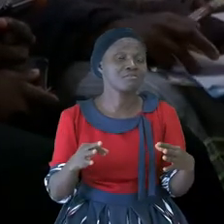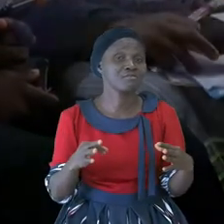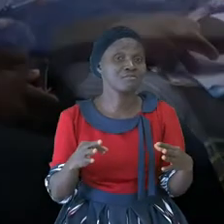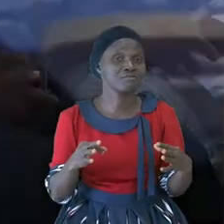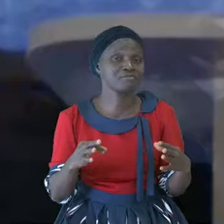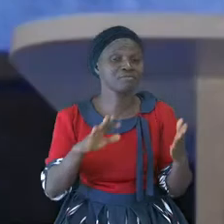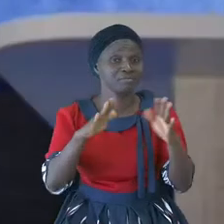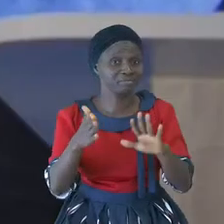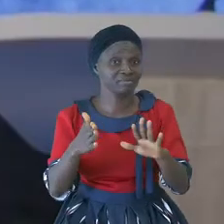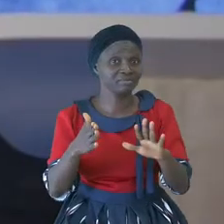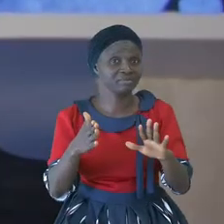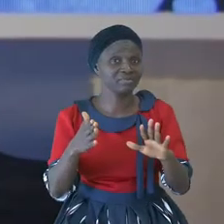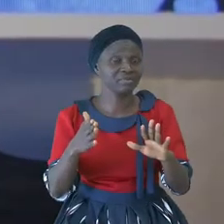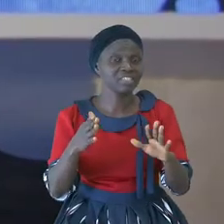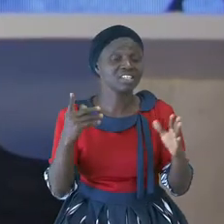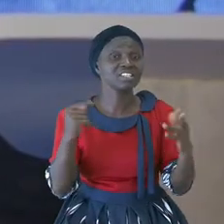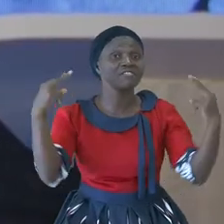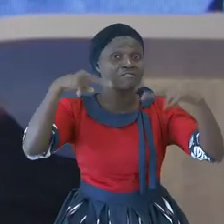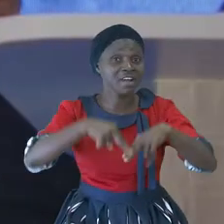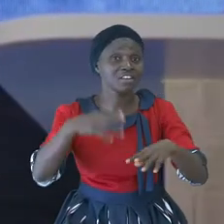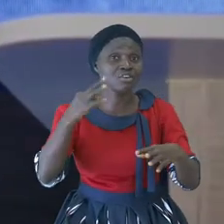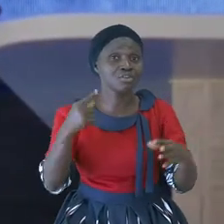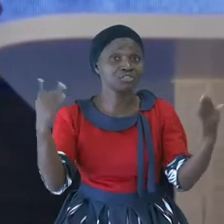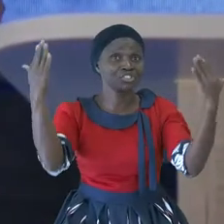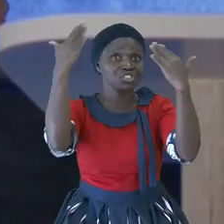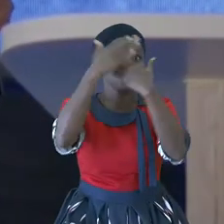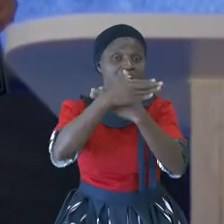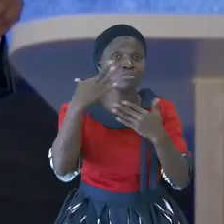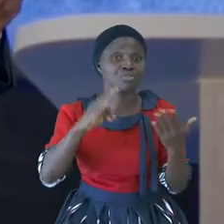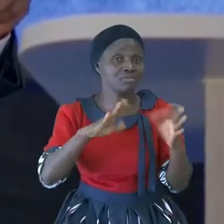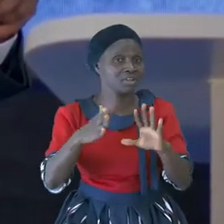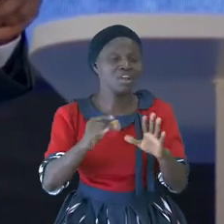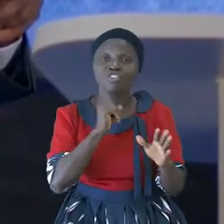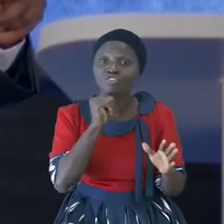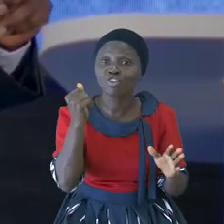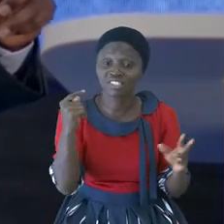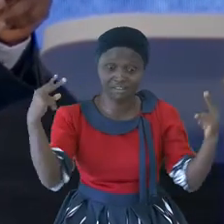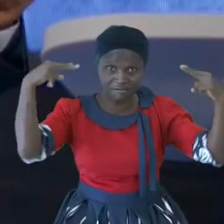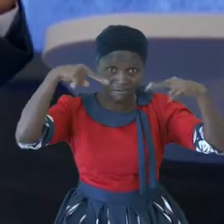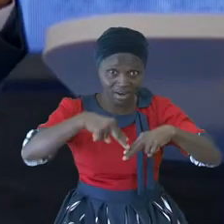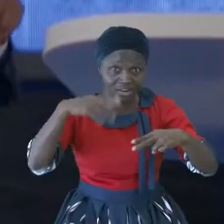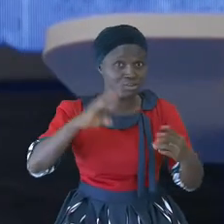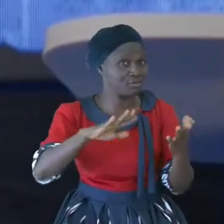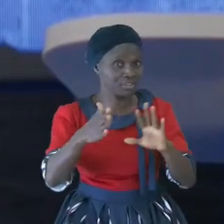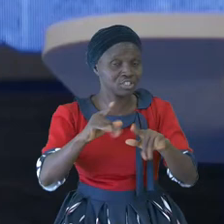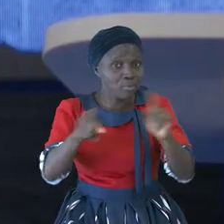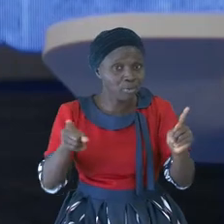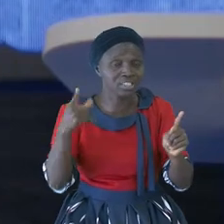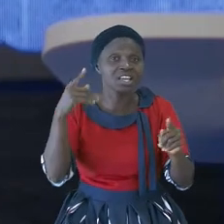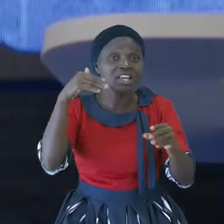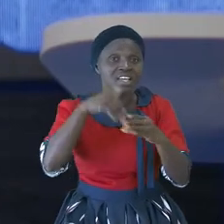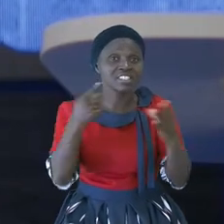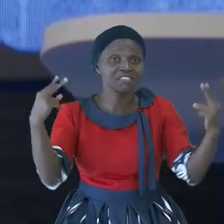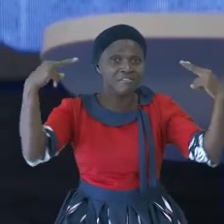valley of the shadow of death. You know the difference? The shadow of a sword